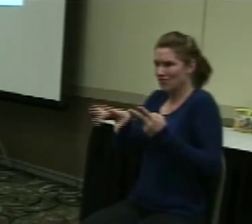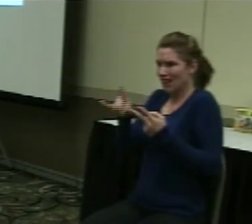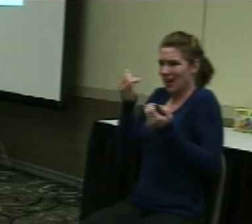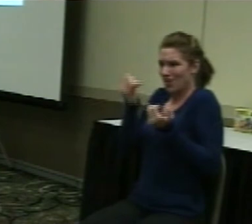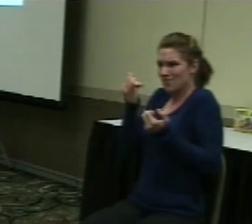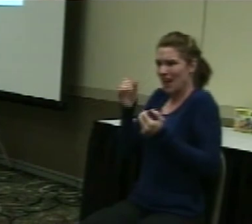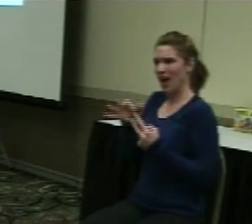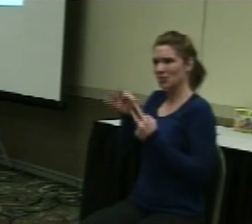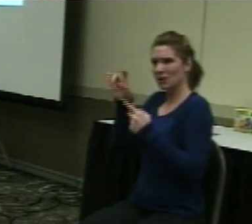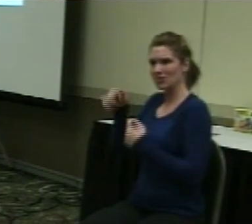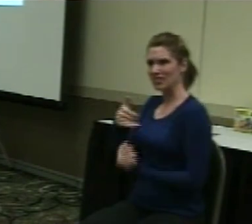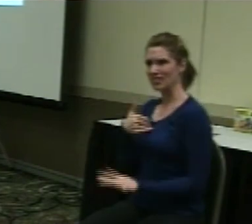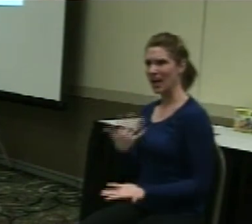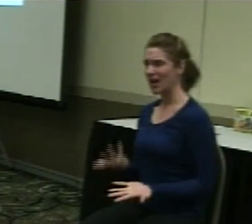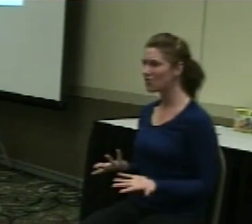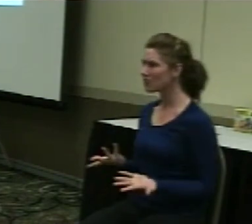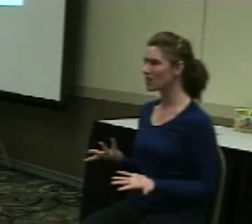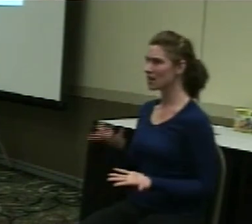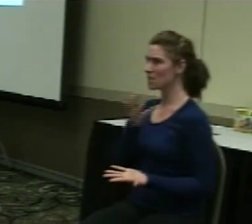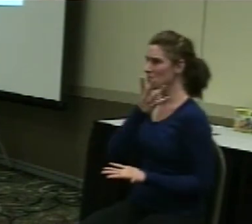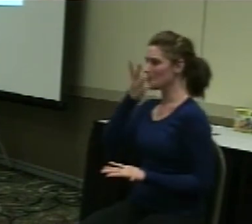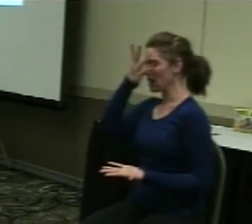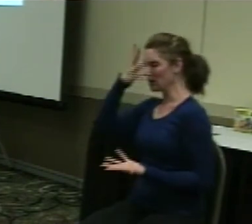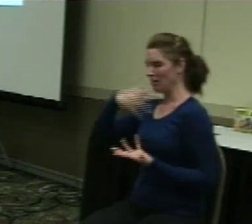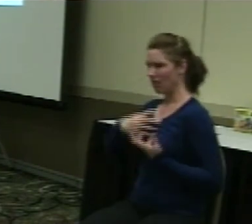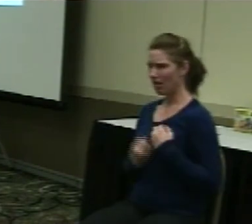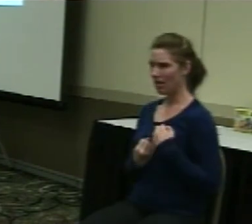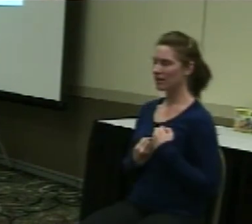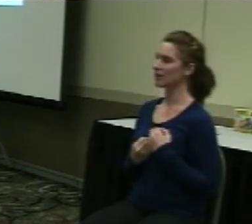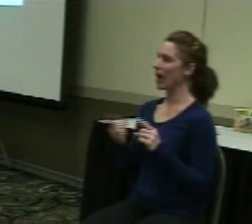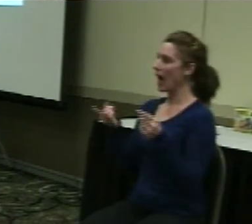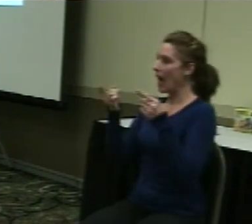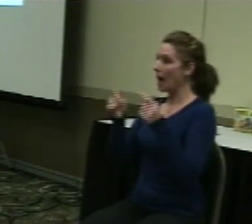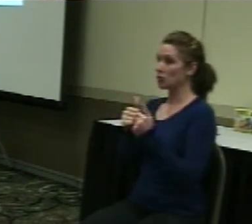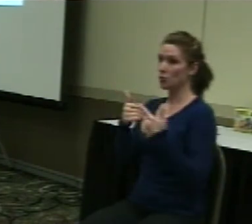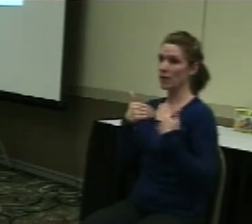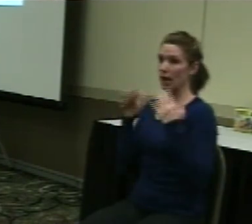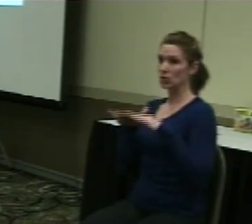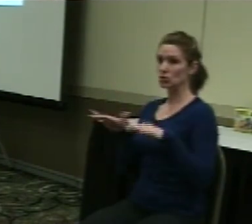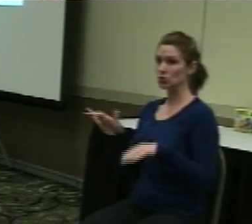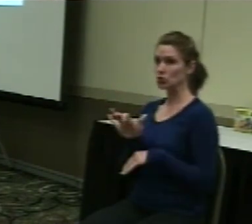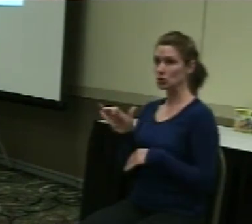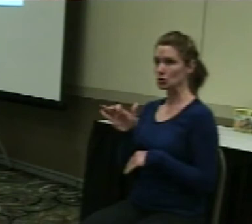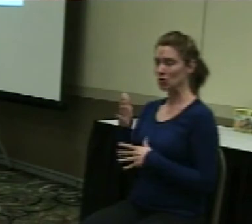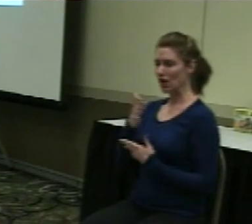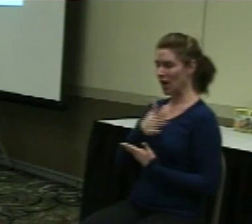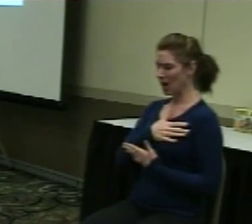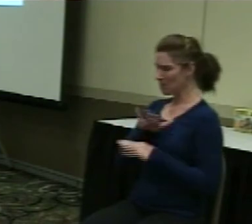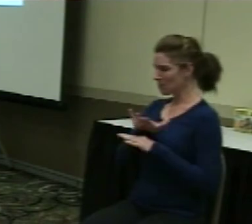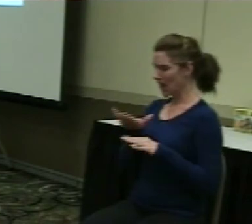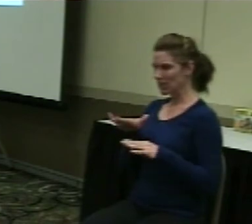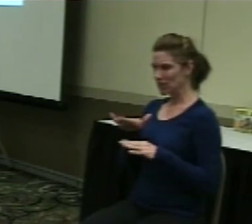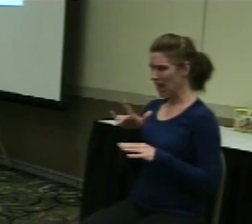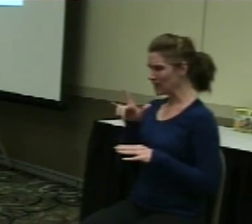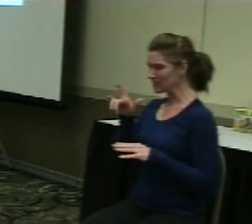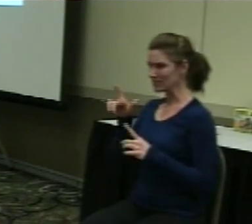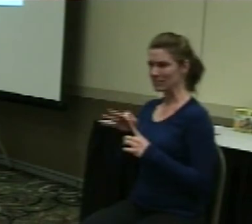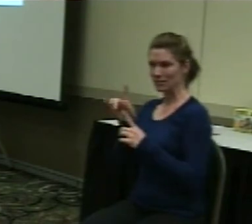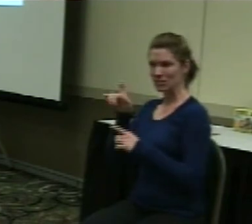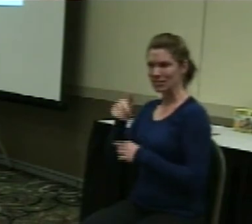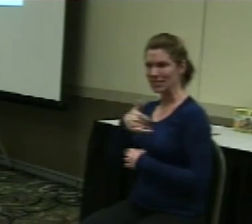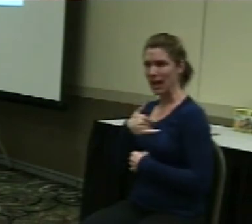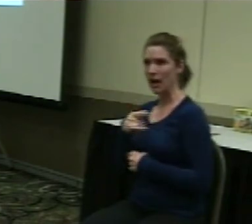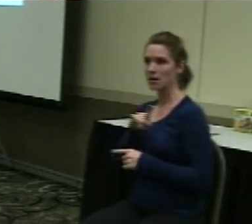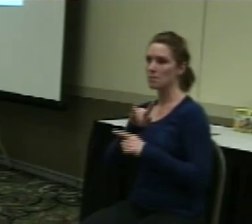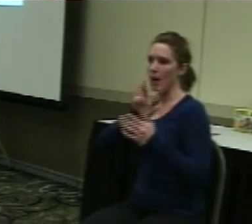You know, it happens obviously with young children as well. How can I possibly imagine my child is not okay? But then middle school and high